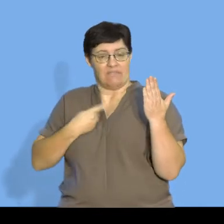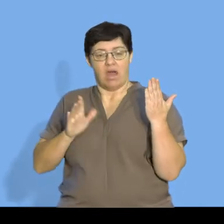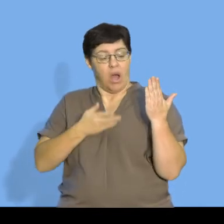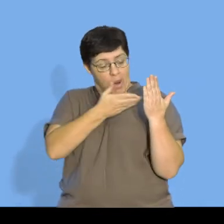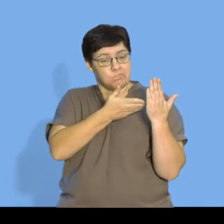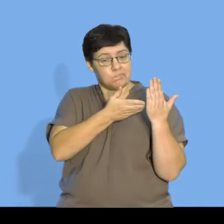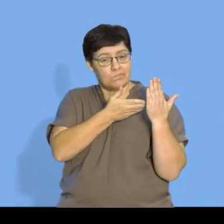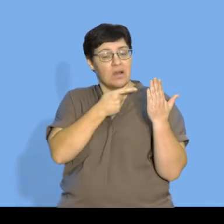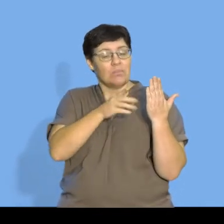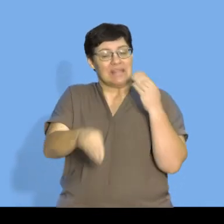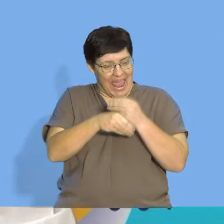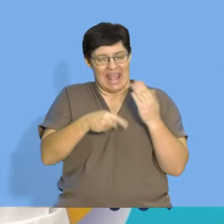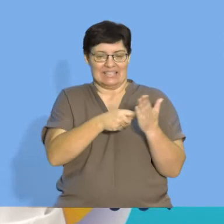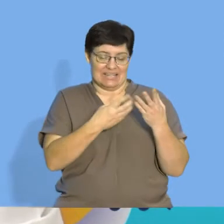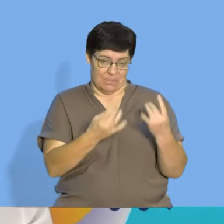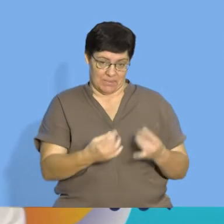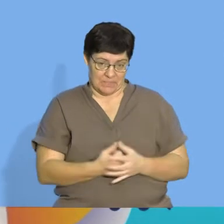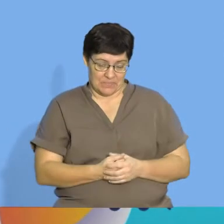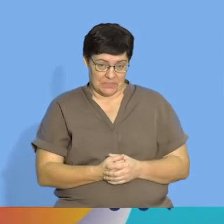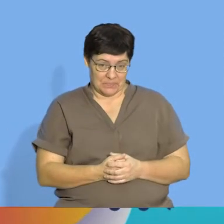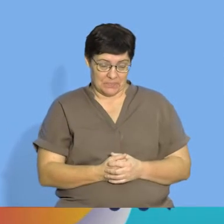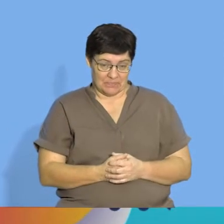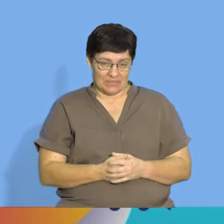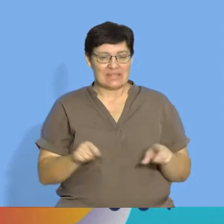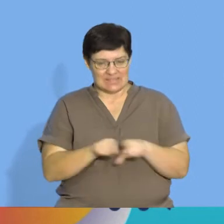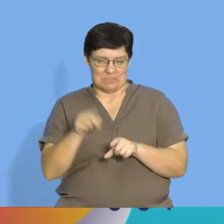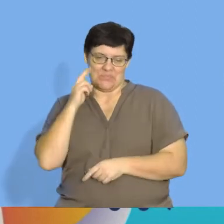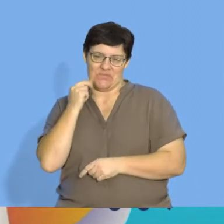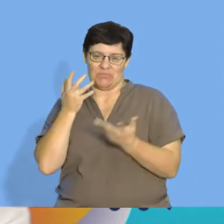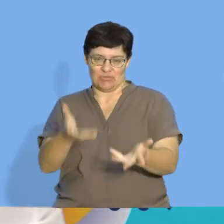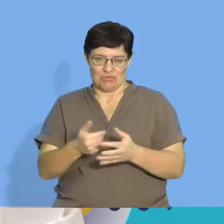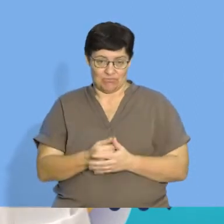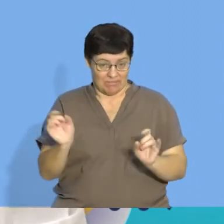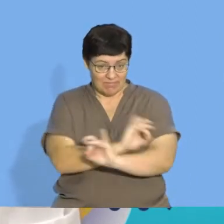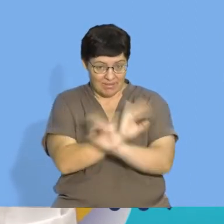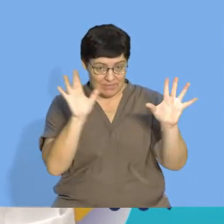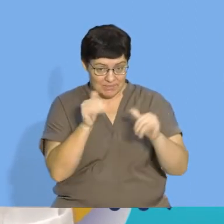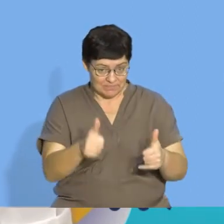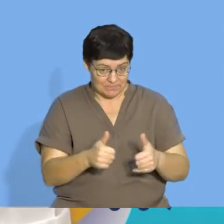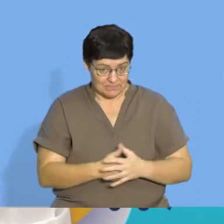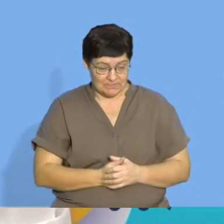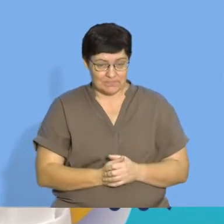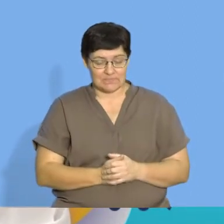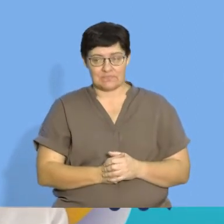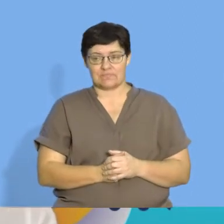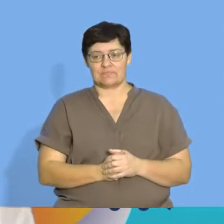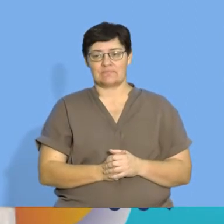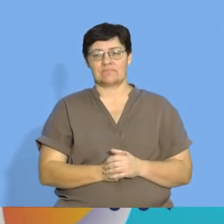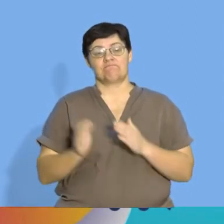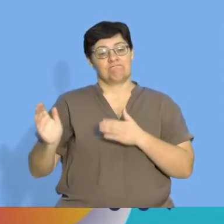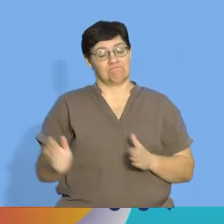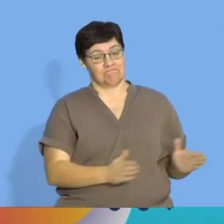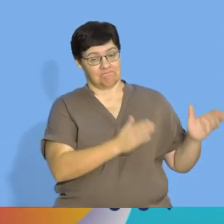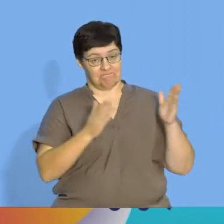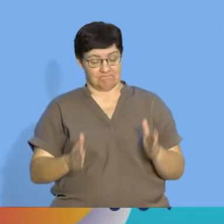the total of 141,150, and the same would apply to November. Clear? Right.